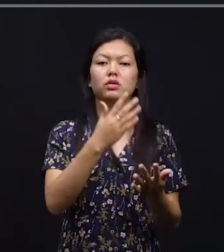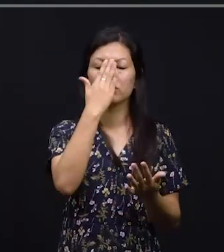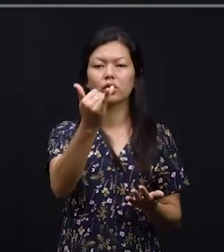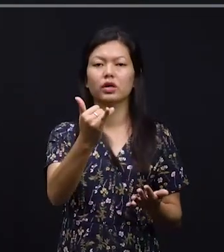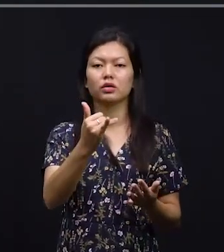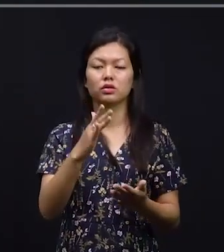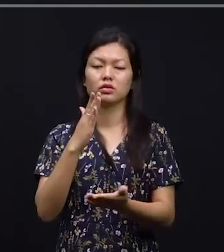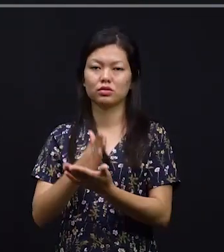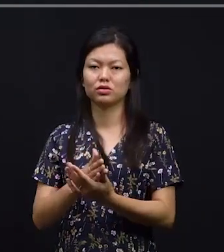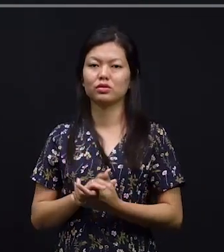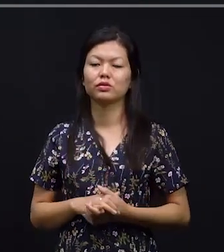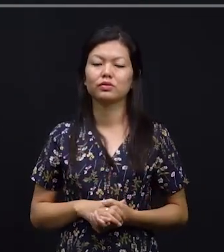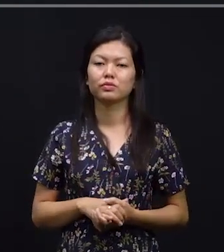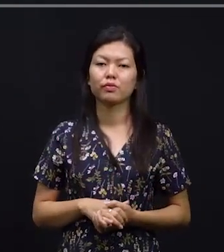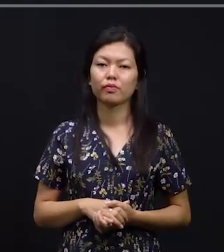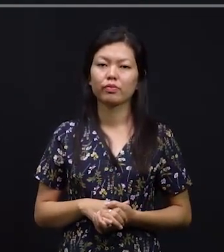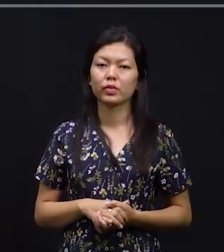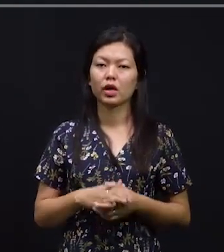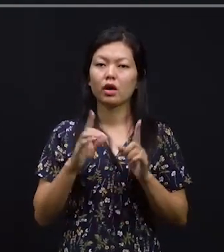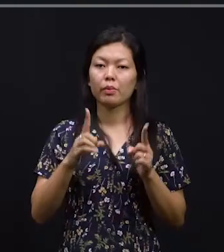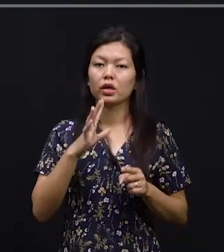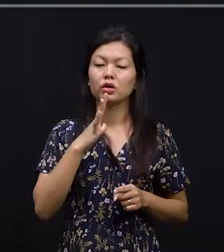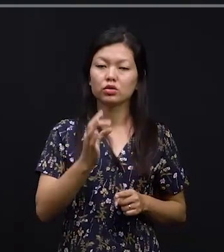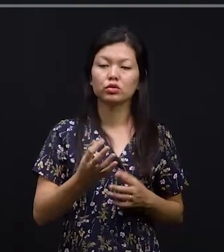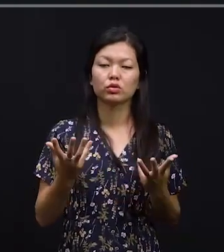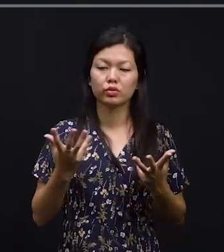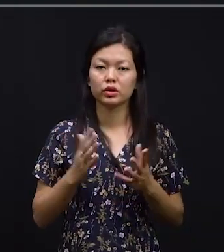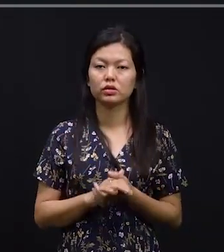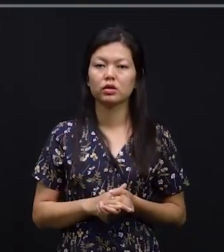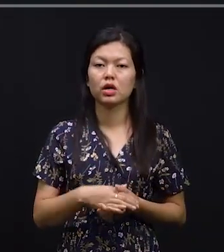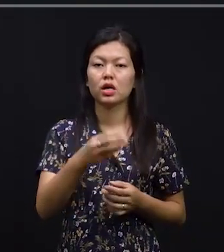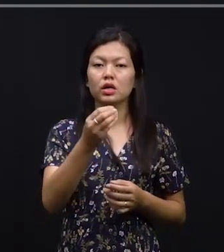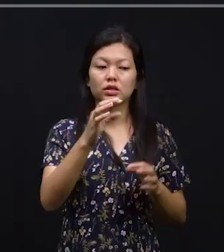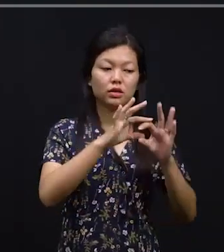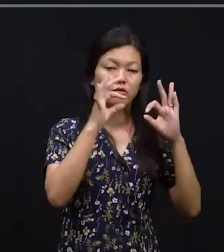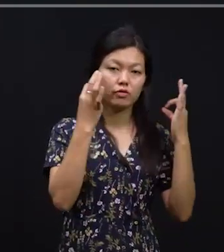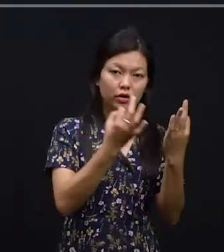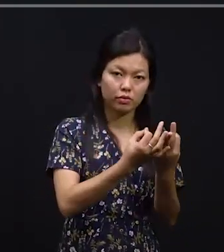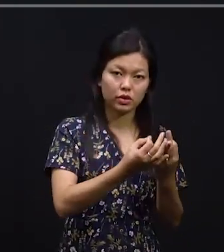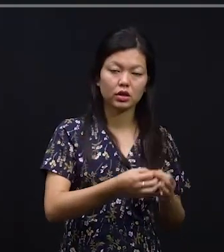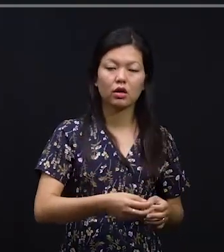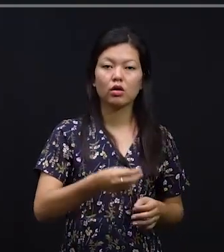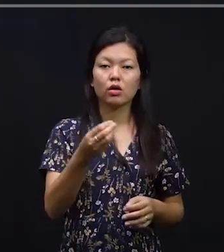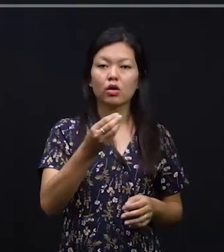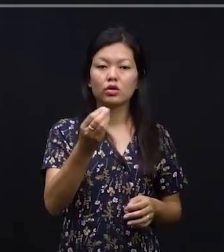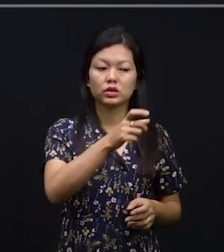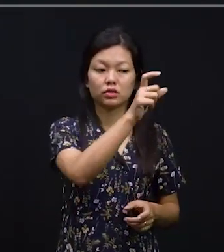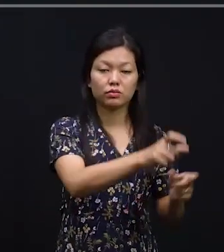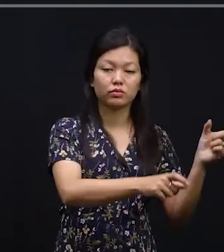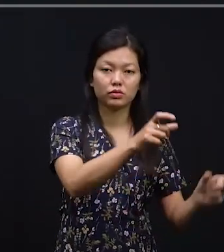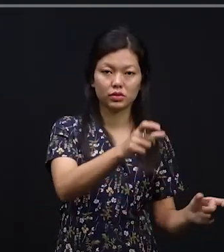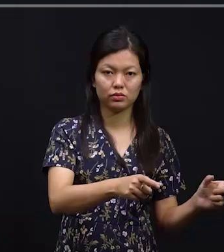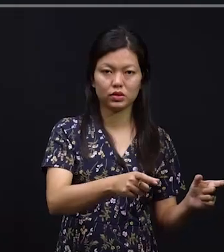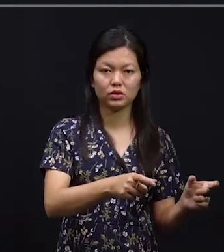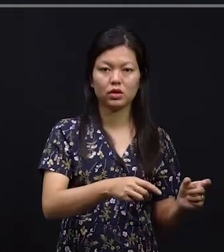work, or maybe the family conditions might have been prohibiting them some situations, and that could be the reason